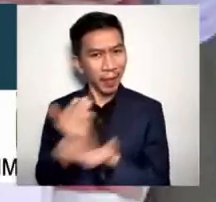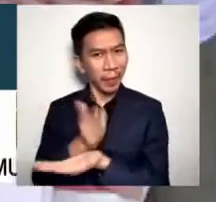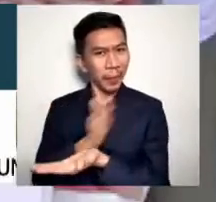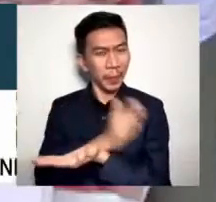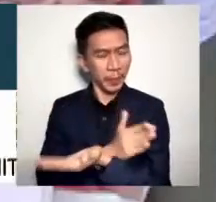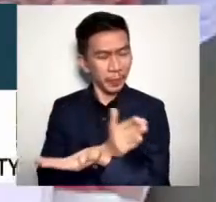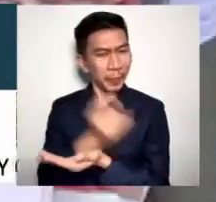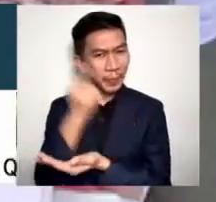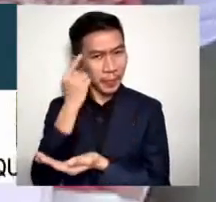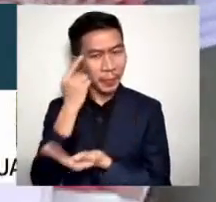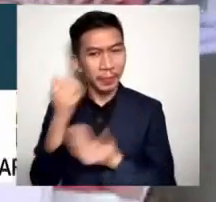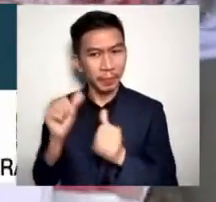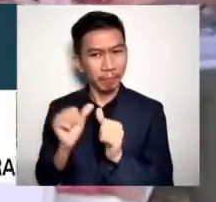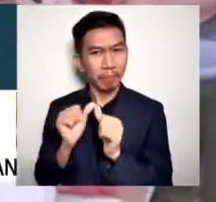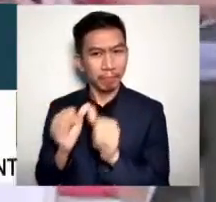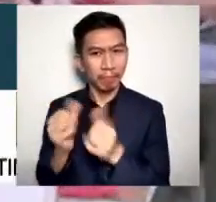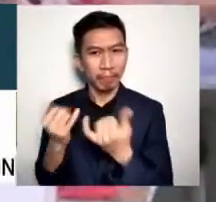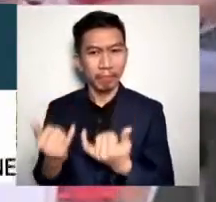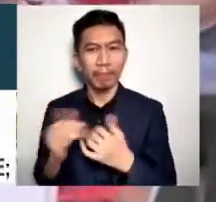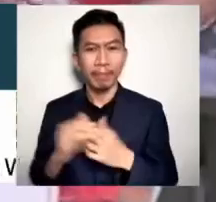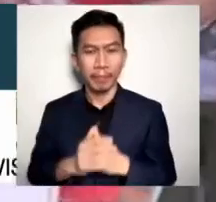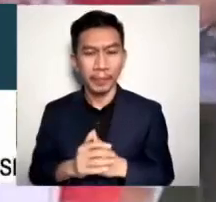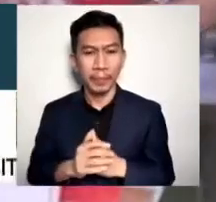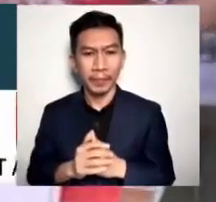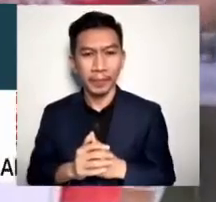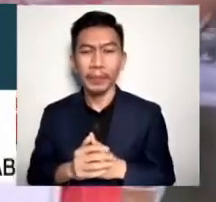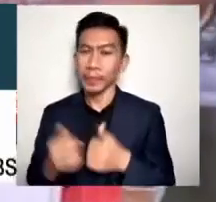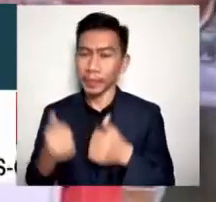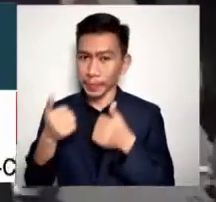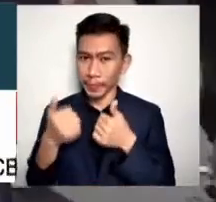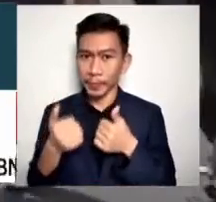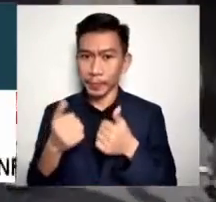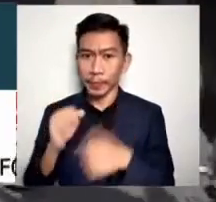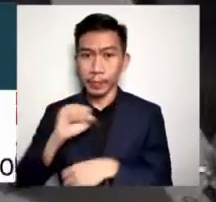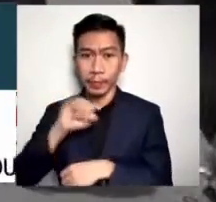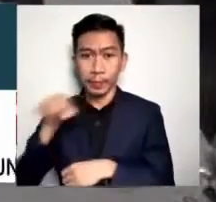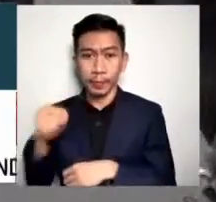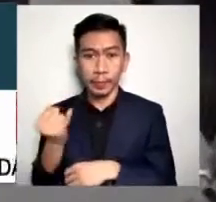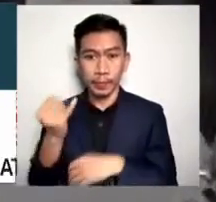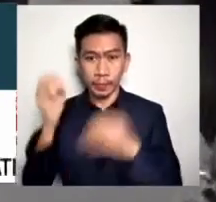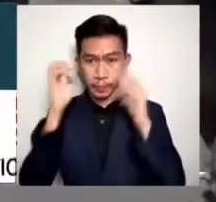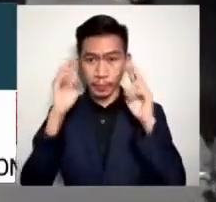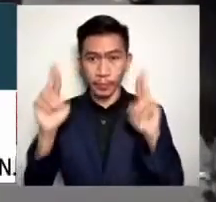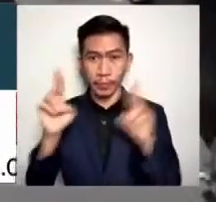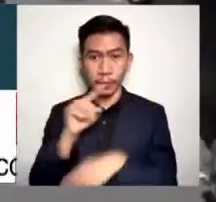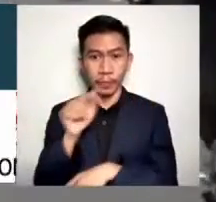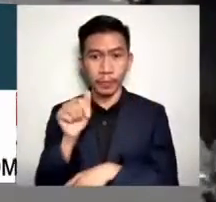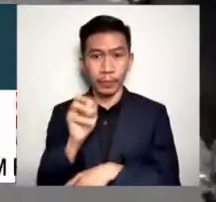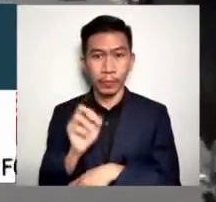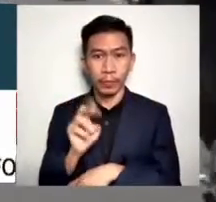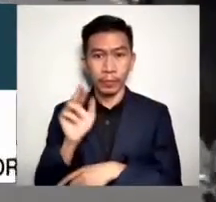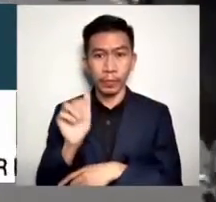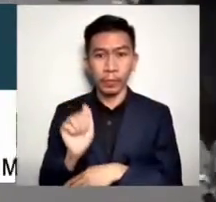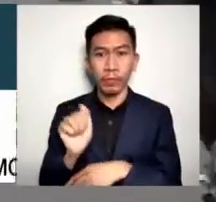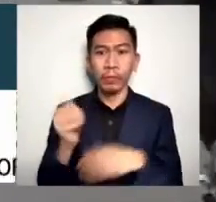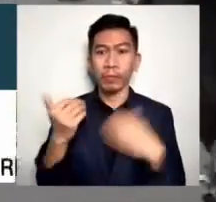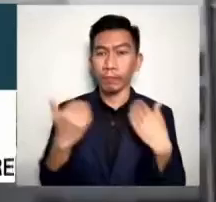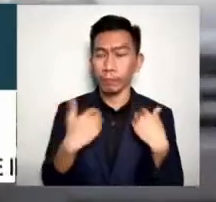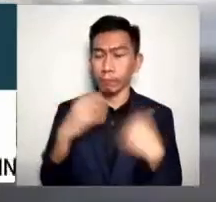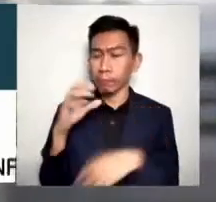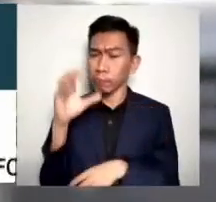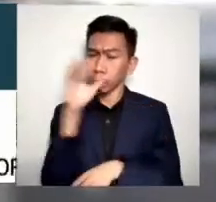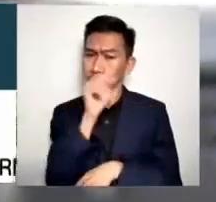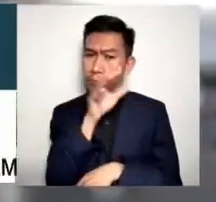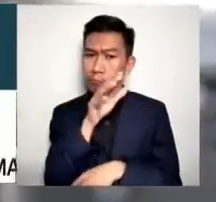report. Right. Yes, San Juan City Mayor Francis Zamora estimates the remaining population of